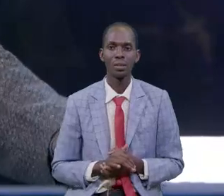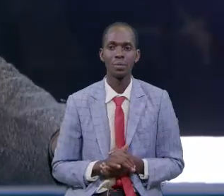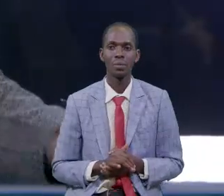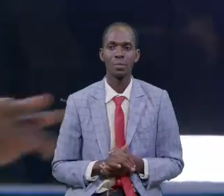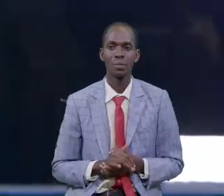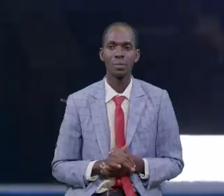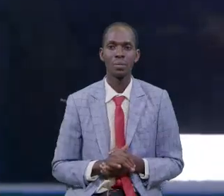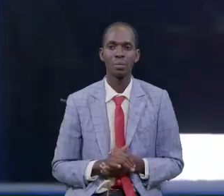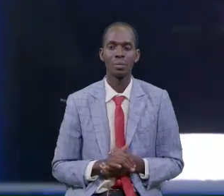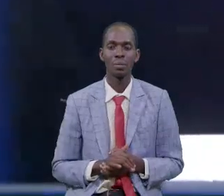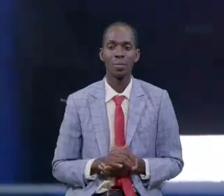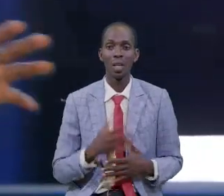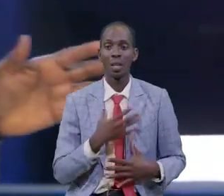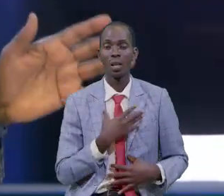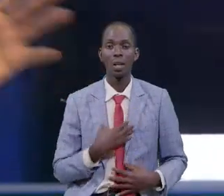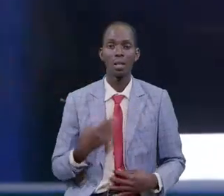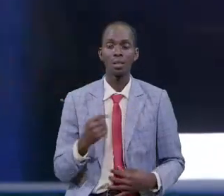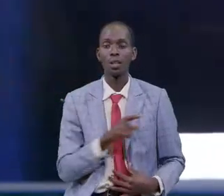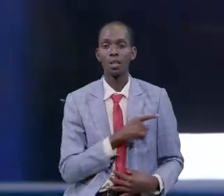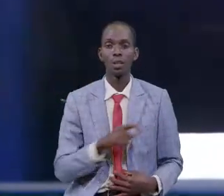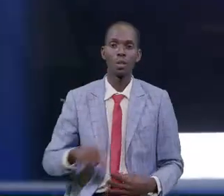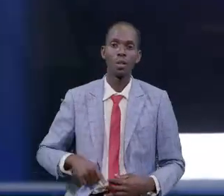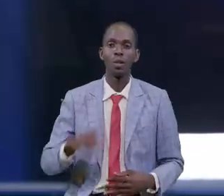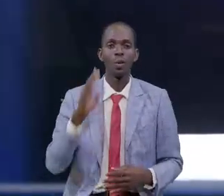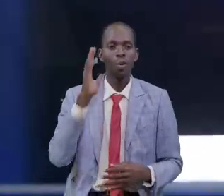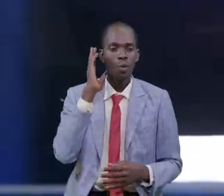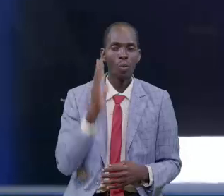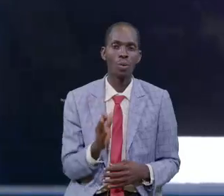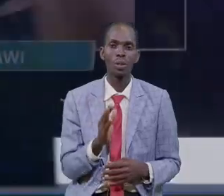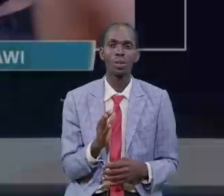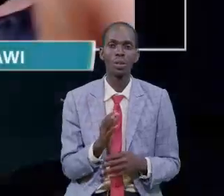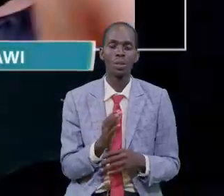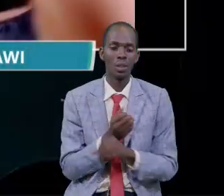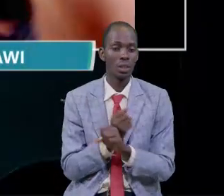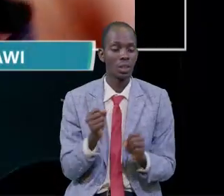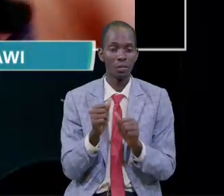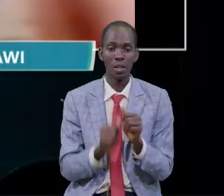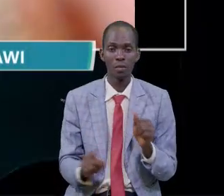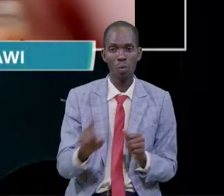And the Lord is going to save everyone who comes to him.